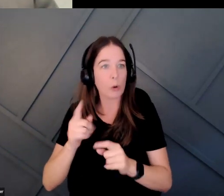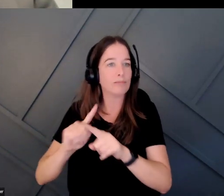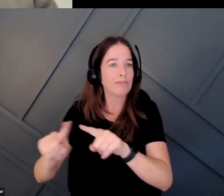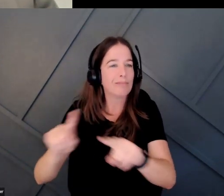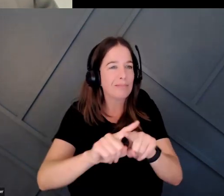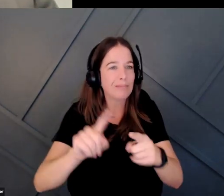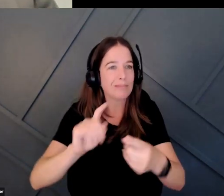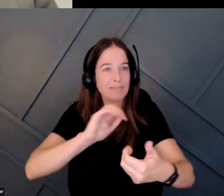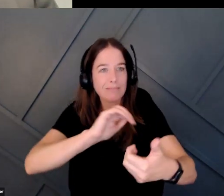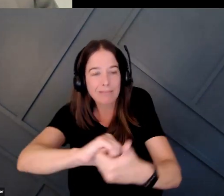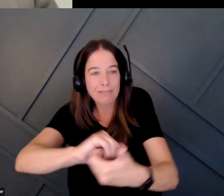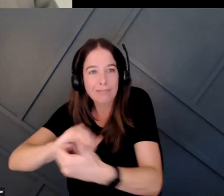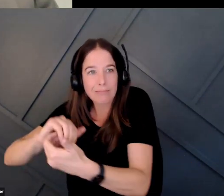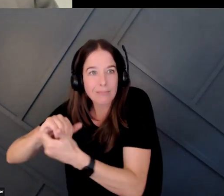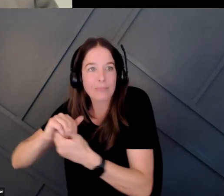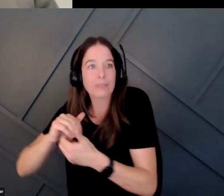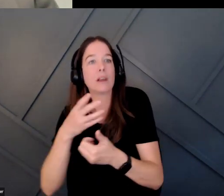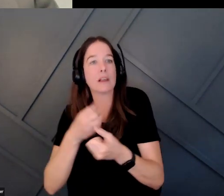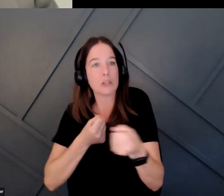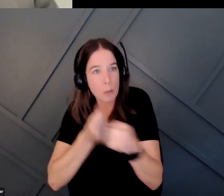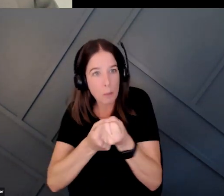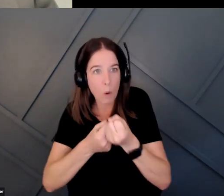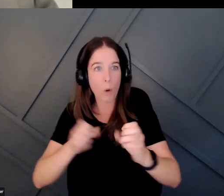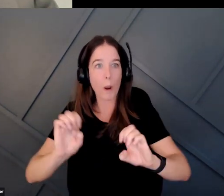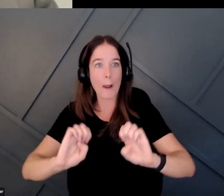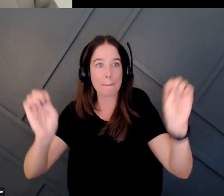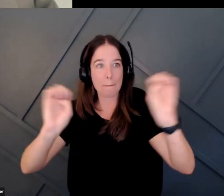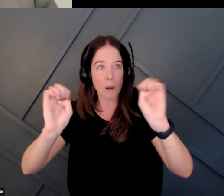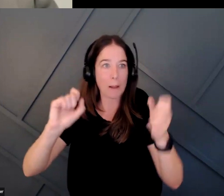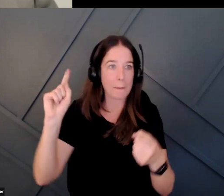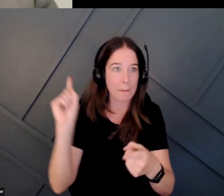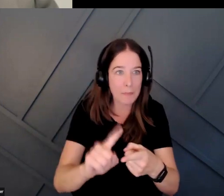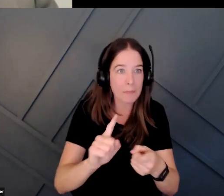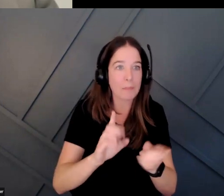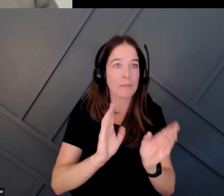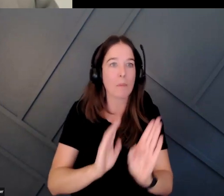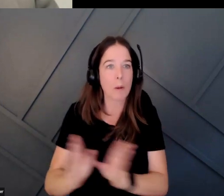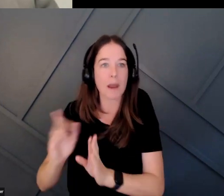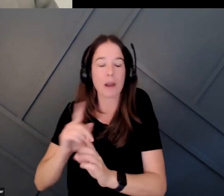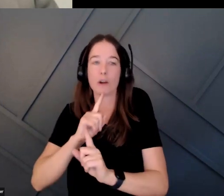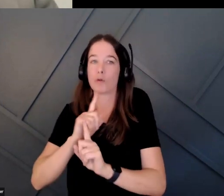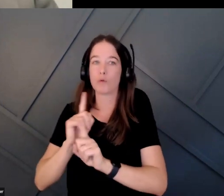response, recovery, and resilience efforts. Ms. Jerry has strong